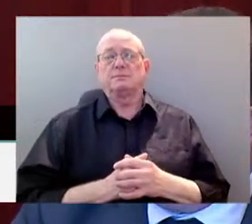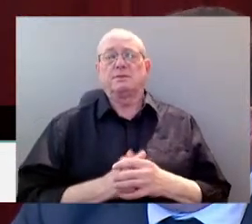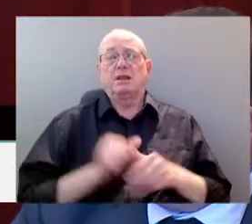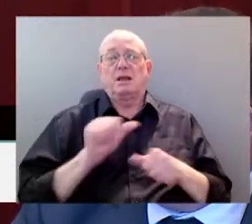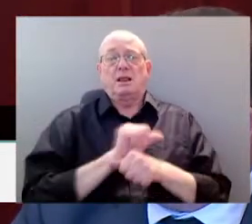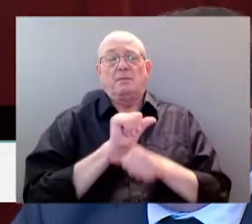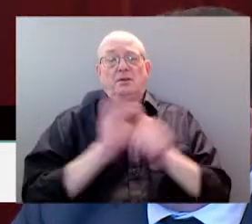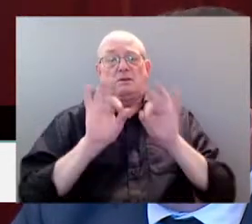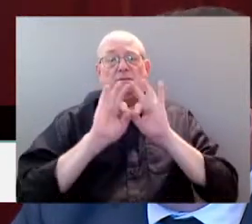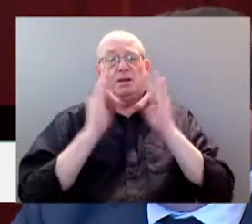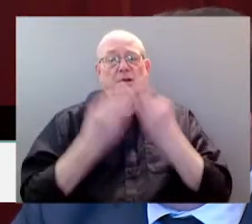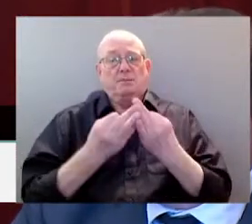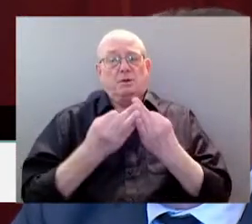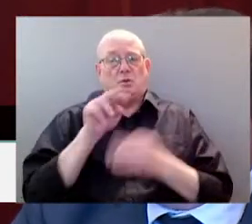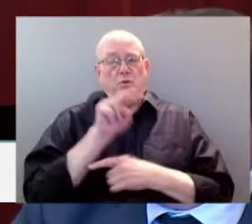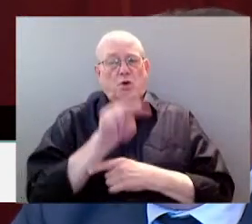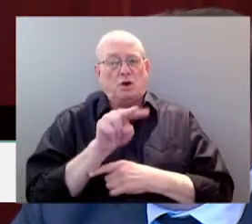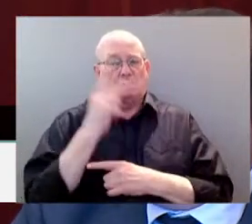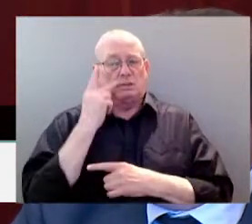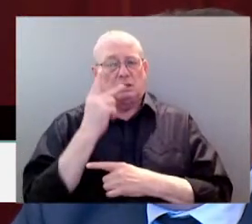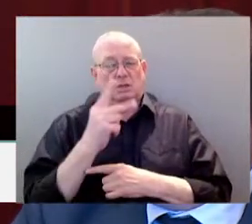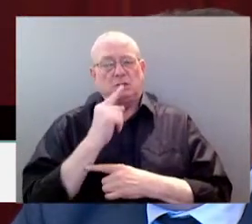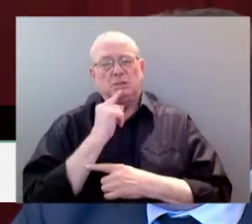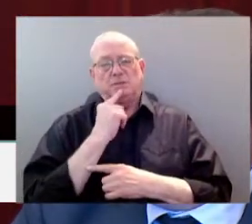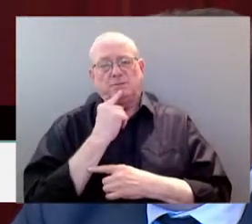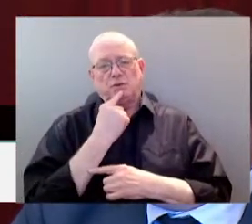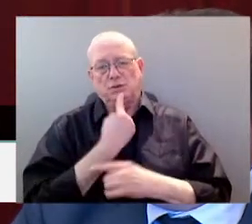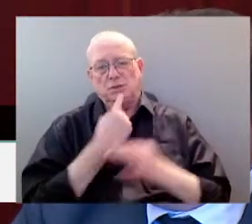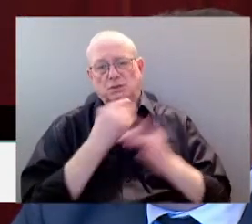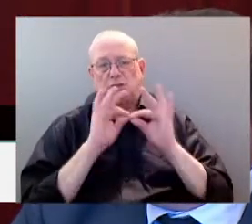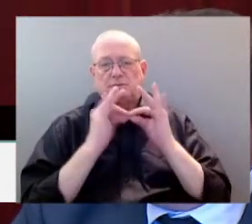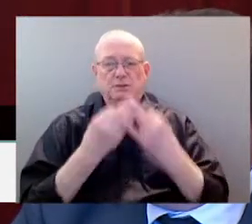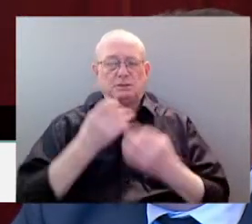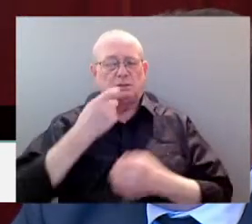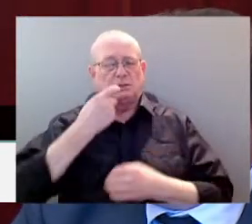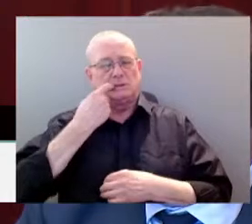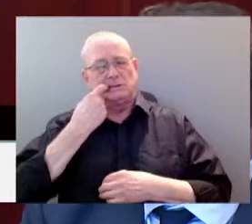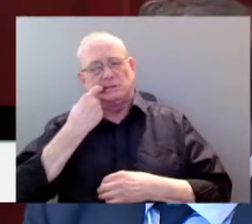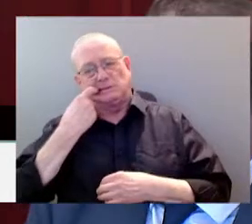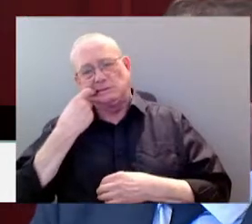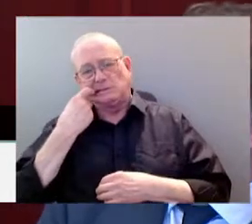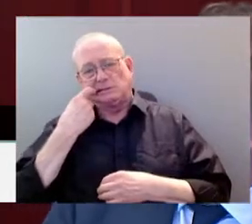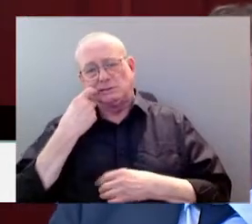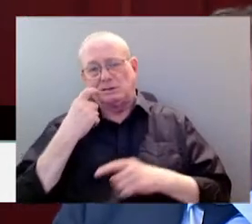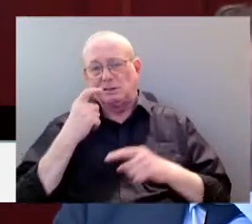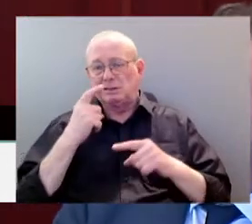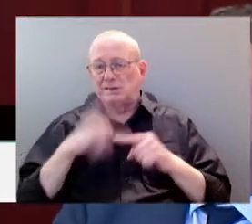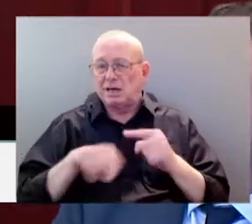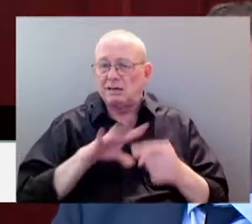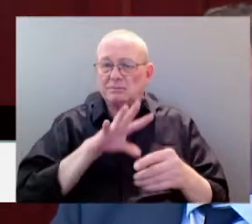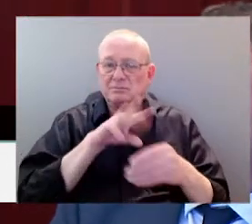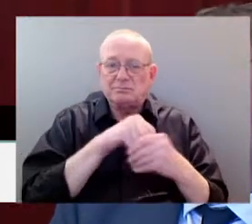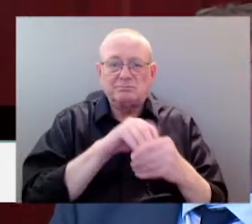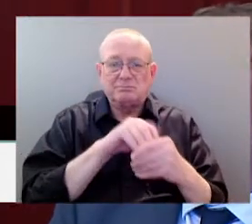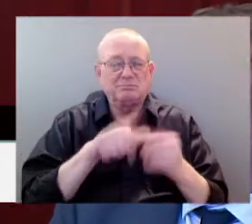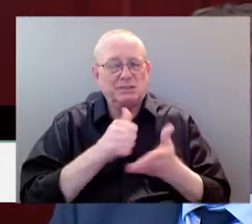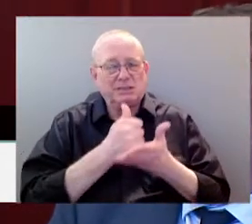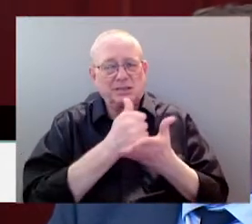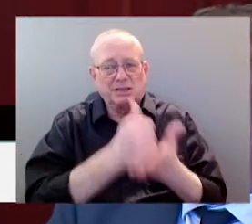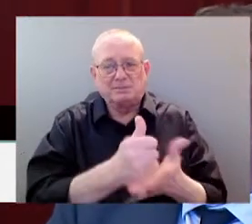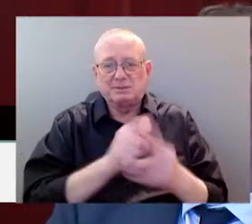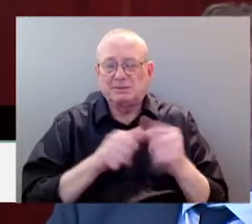suffer from addiction with no ability to intervene and given that drugs and addiction have left communities less safe safe and